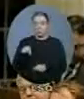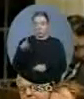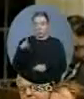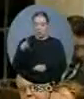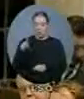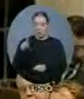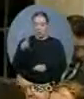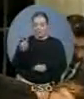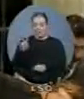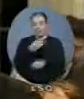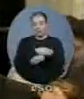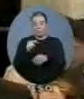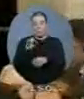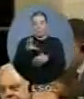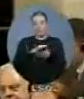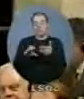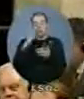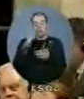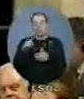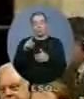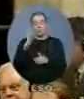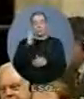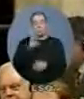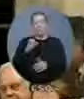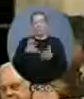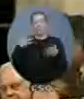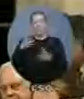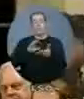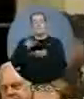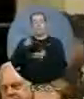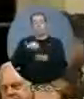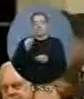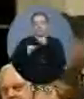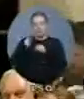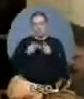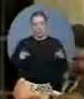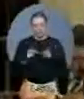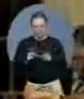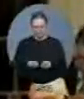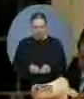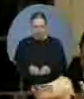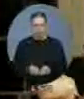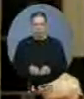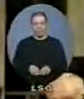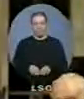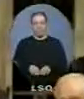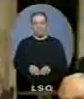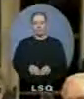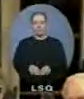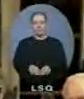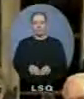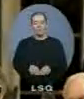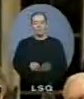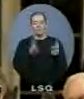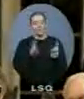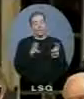year, it's $1.17 billion for the CBC. This is the biggest investment in history. A colleague talked